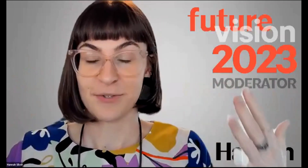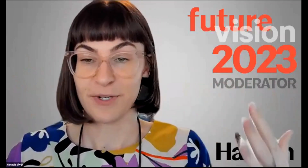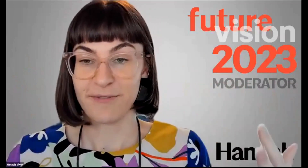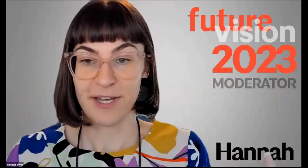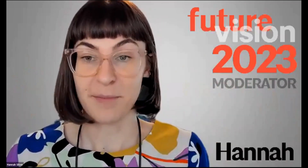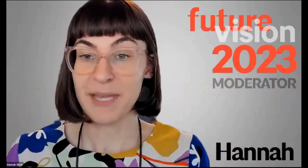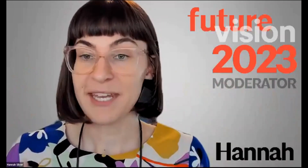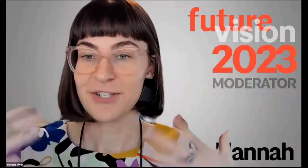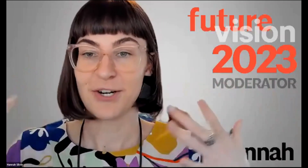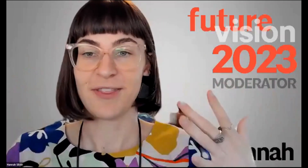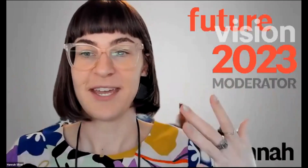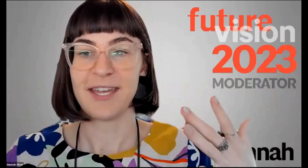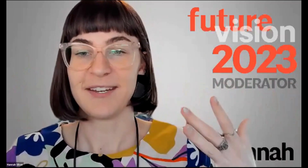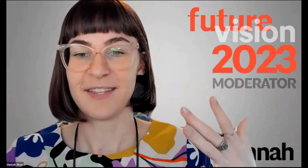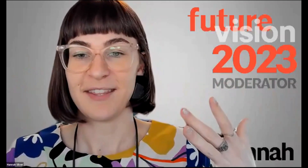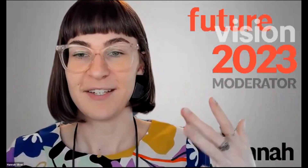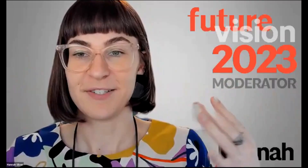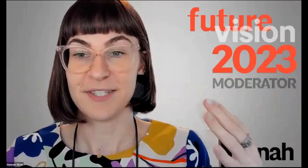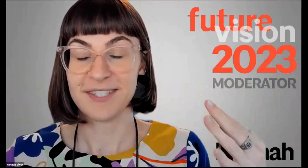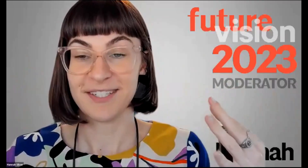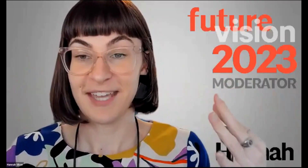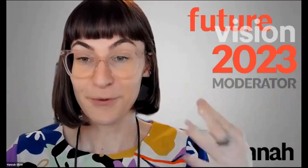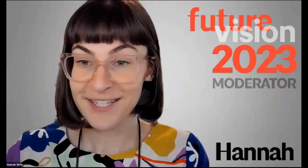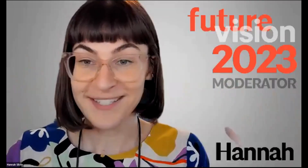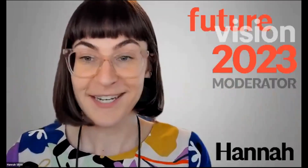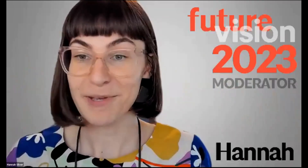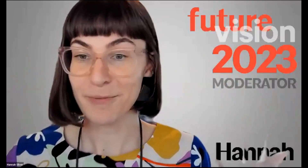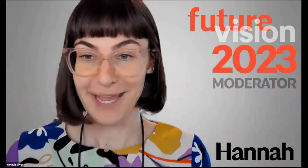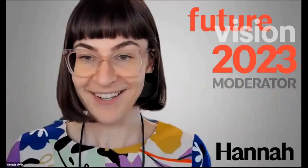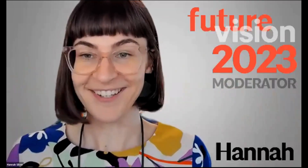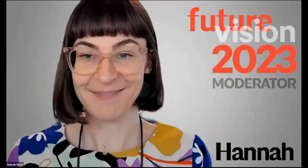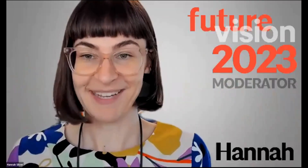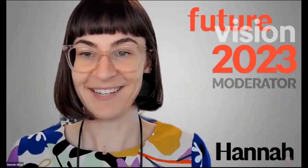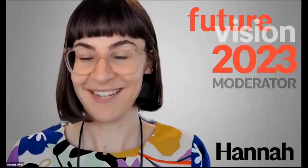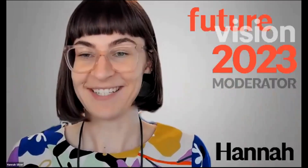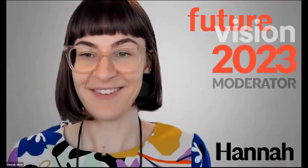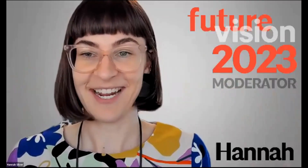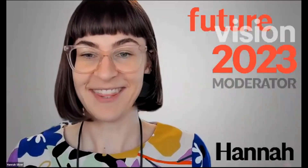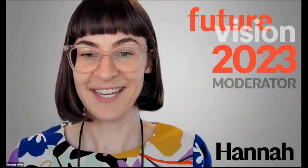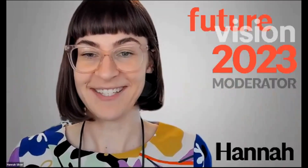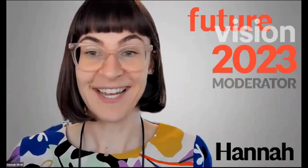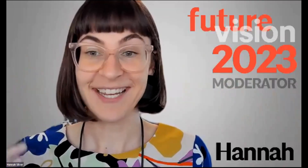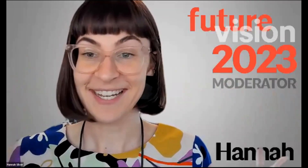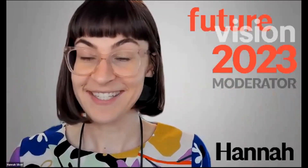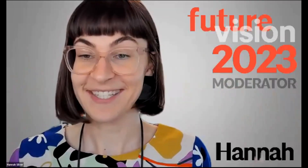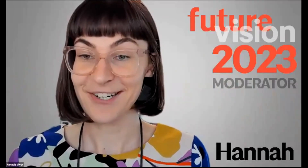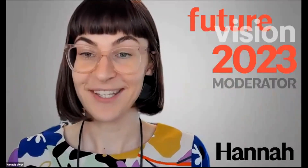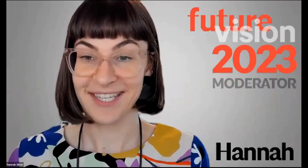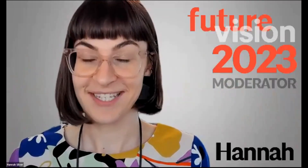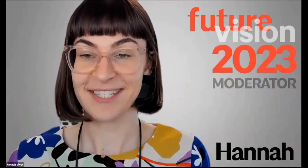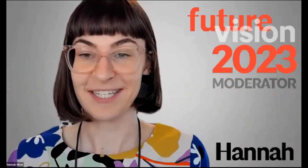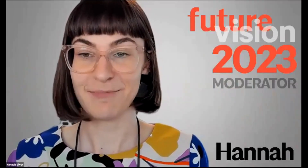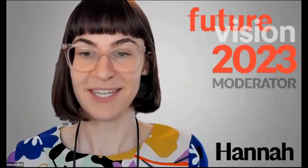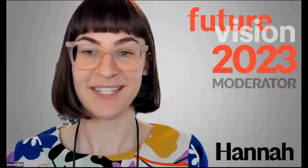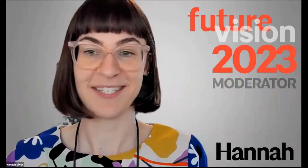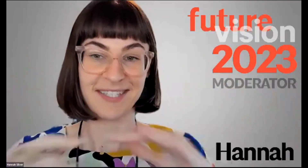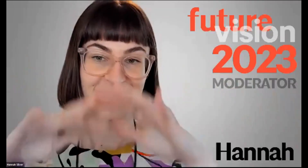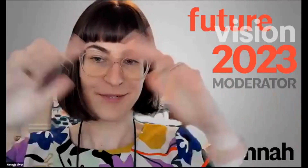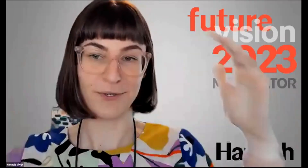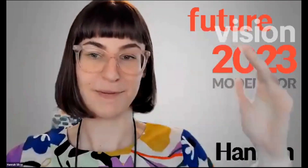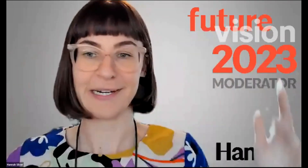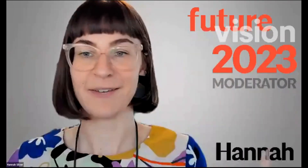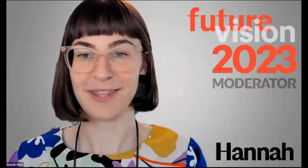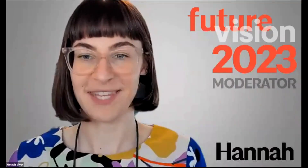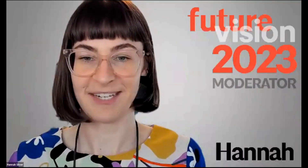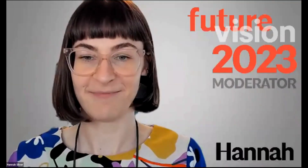or sort of a manager, that there's equity is an uphill battle in many ways, right? That it's not necessarily easy because the